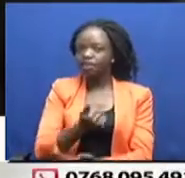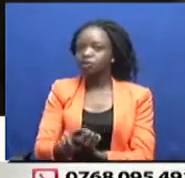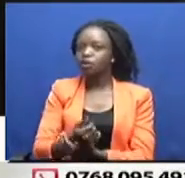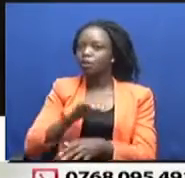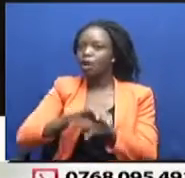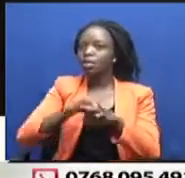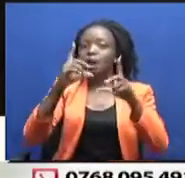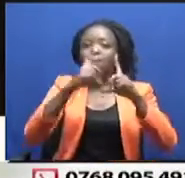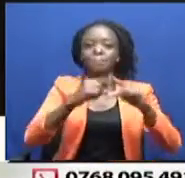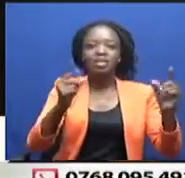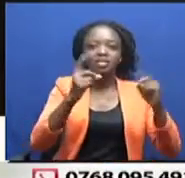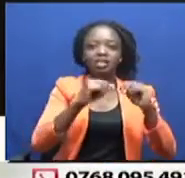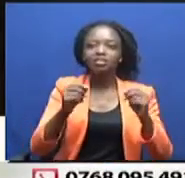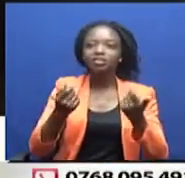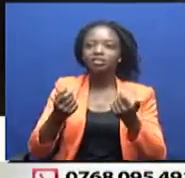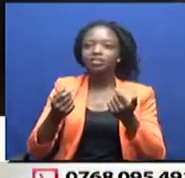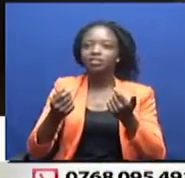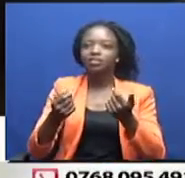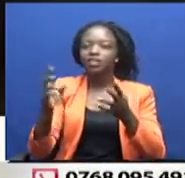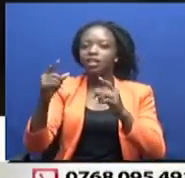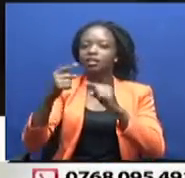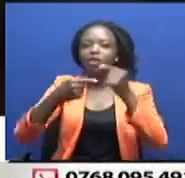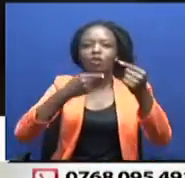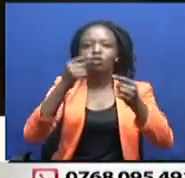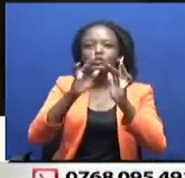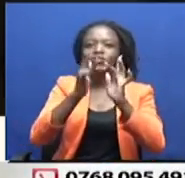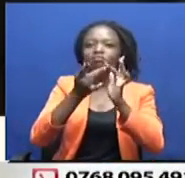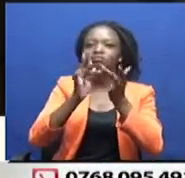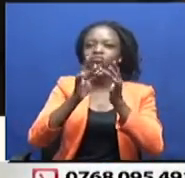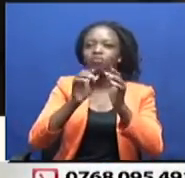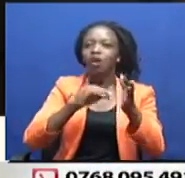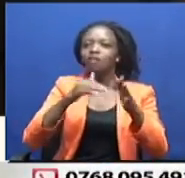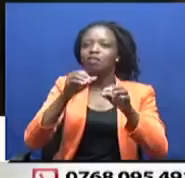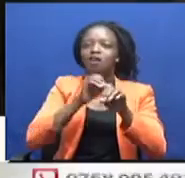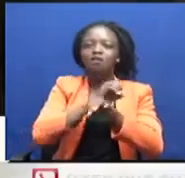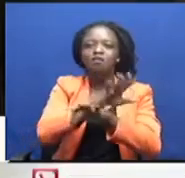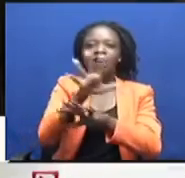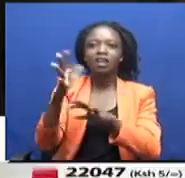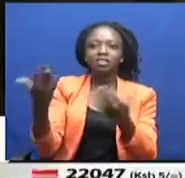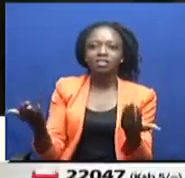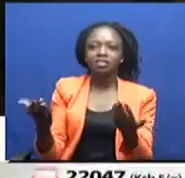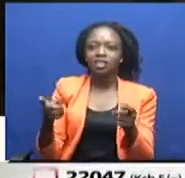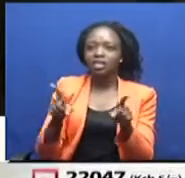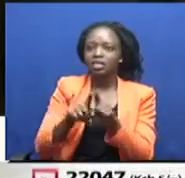the message that was trending on the social media. And it